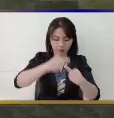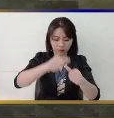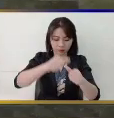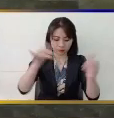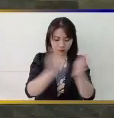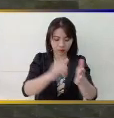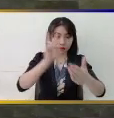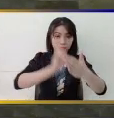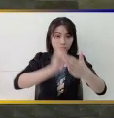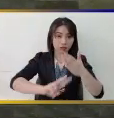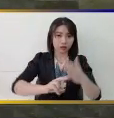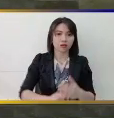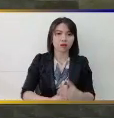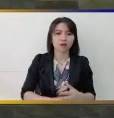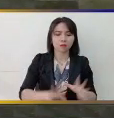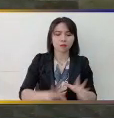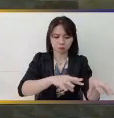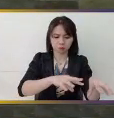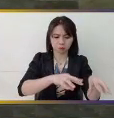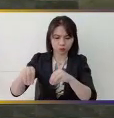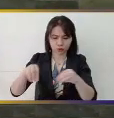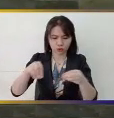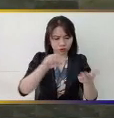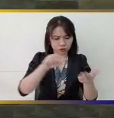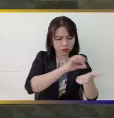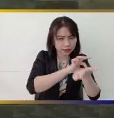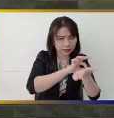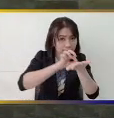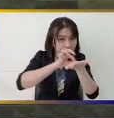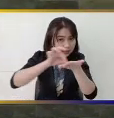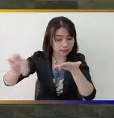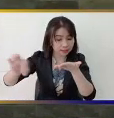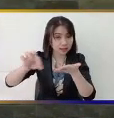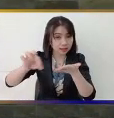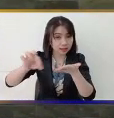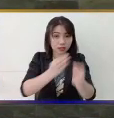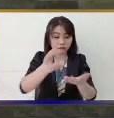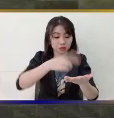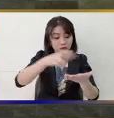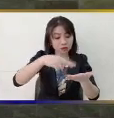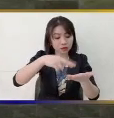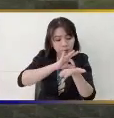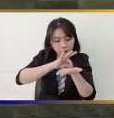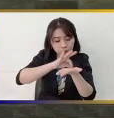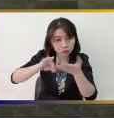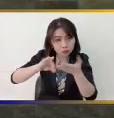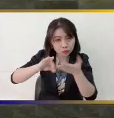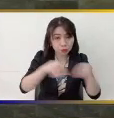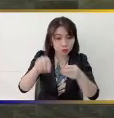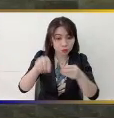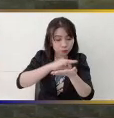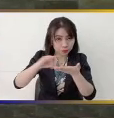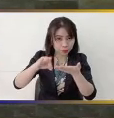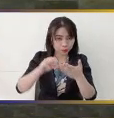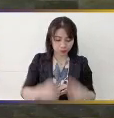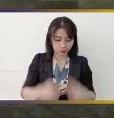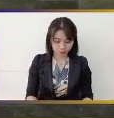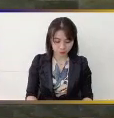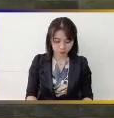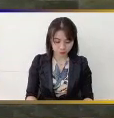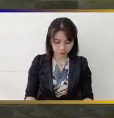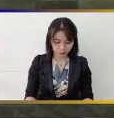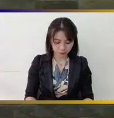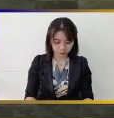it, ano mang klaseng pagmamarka, pagtatanda nyo, sapagkat bibigyan ko po yan ng pansin. Ano po? The spirit